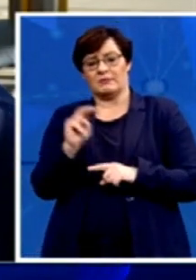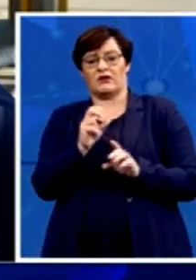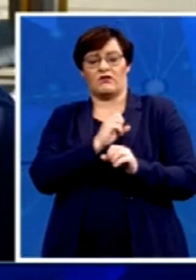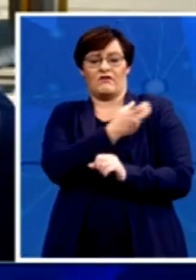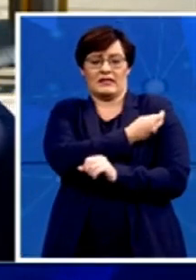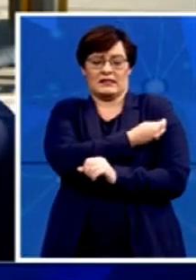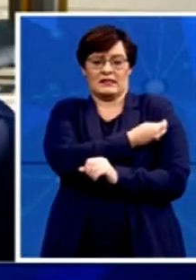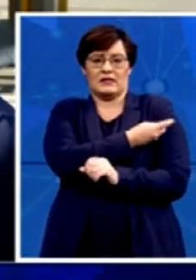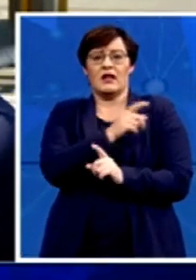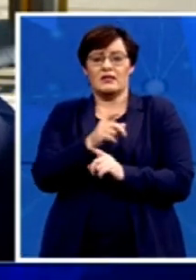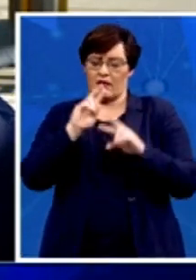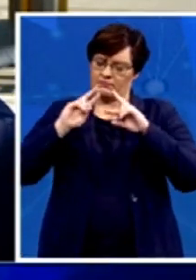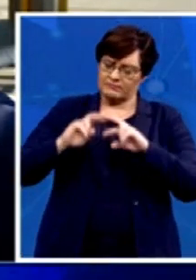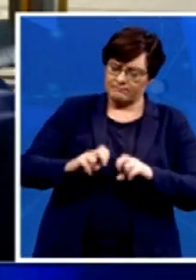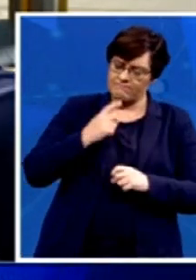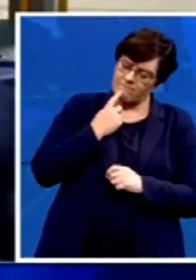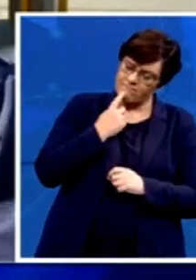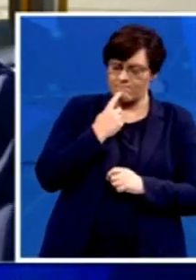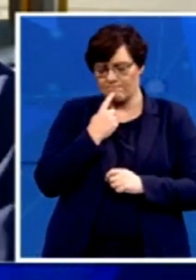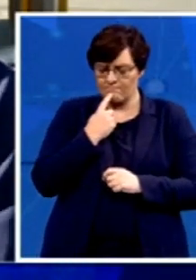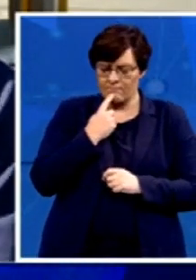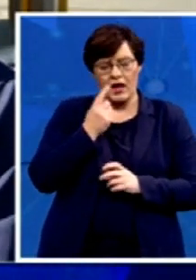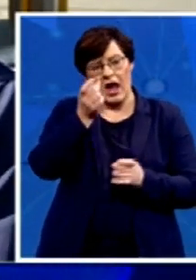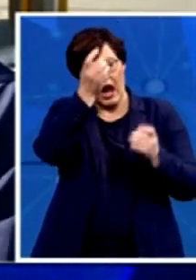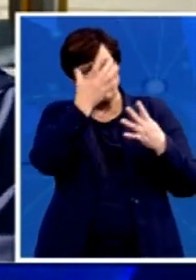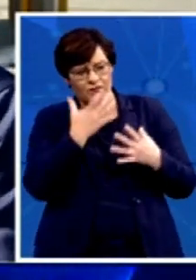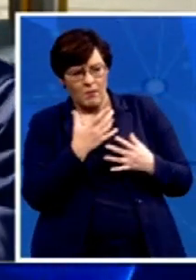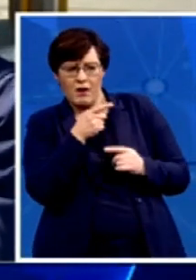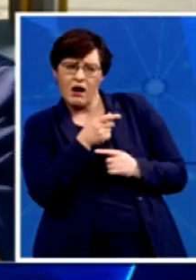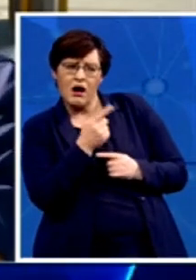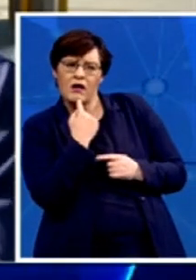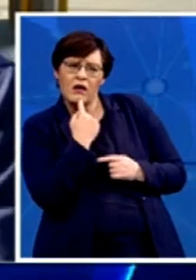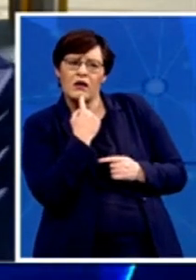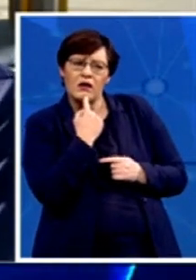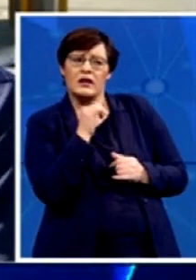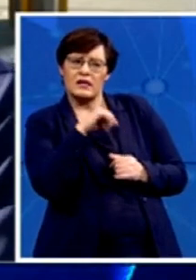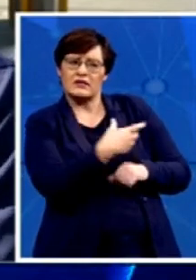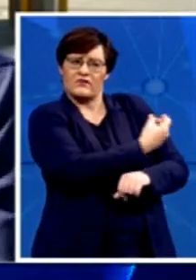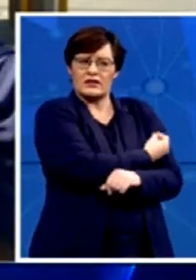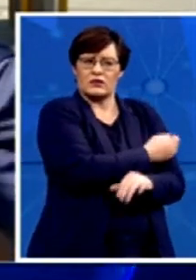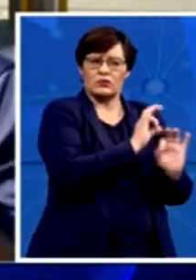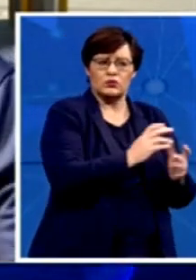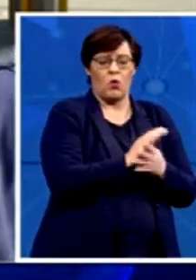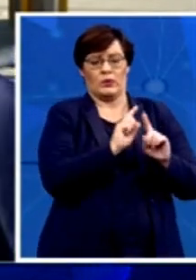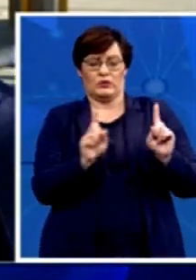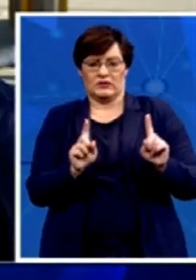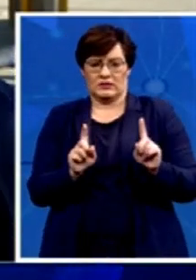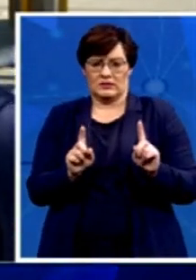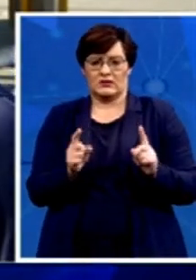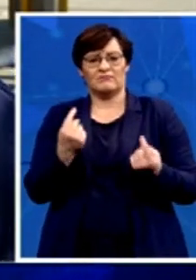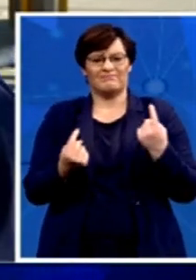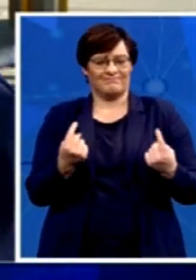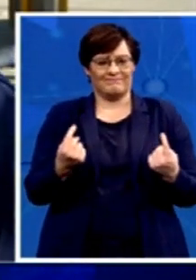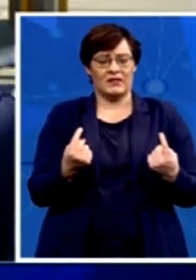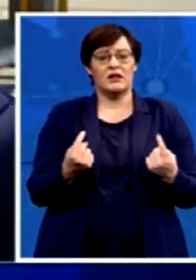and are informed by those scientific perspectives to either go and take the vaccine or not. And I think at this point in time, students are still